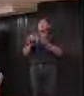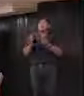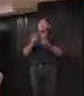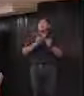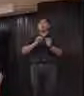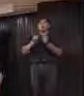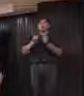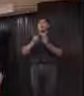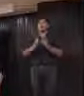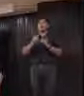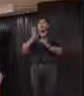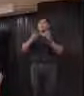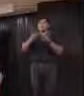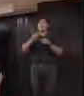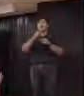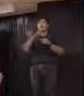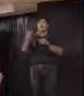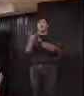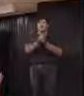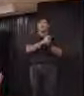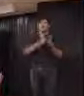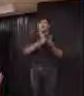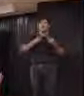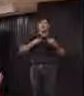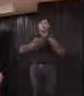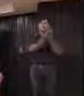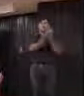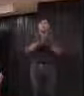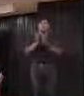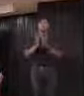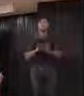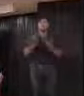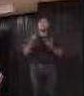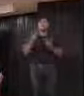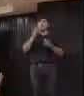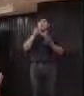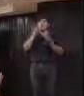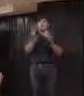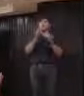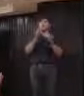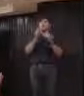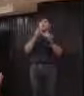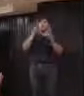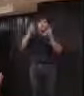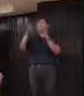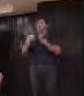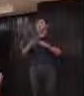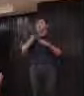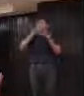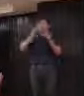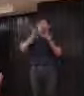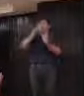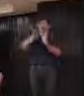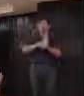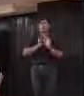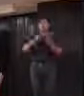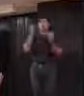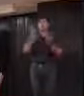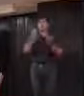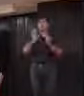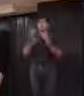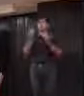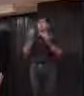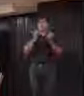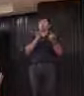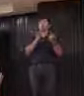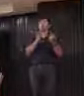held, people have been held without trial. These are definitely matters which are regrettable and which are serious. And I wish the courts had taken up these petitions, habeas